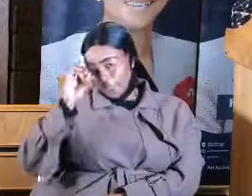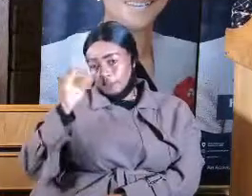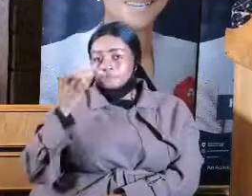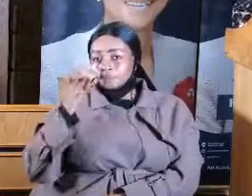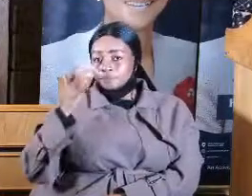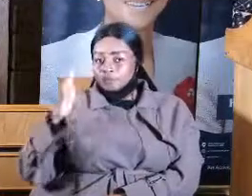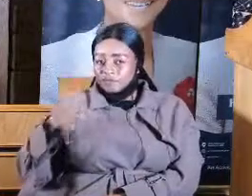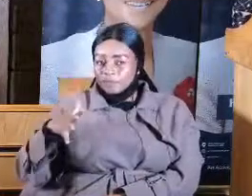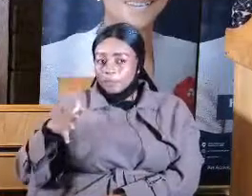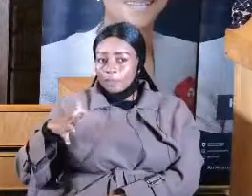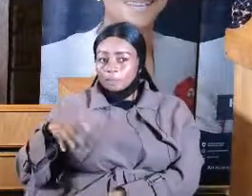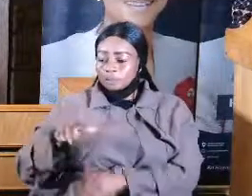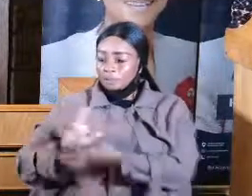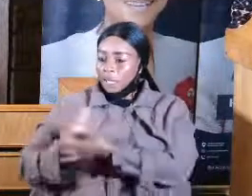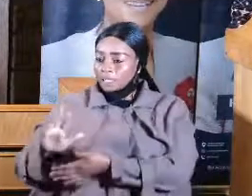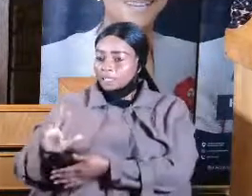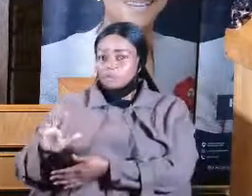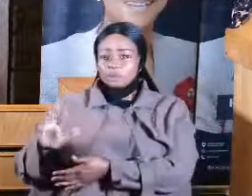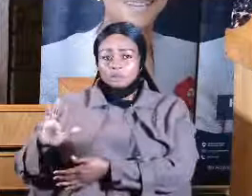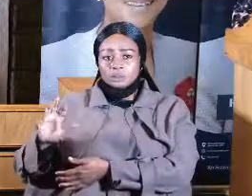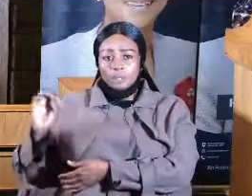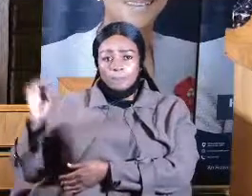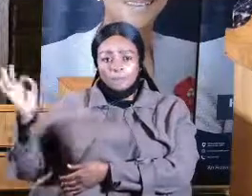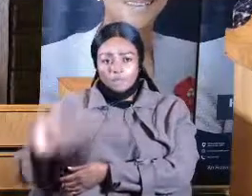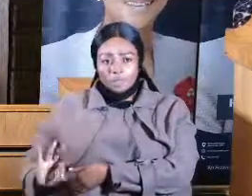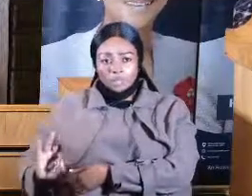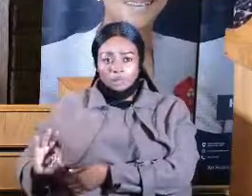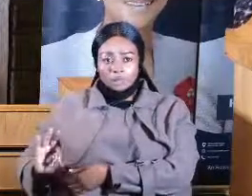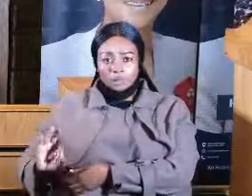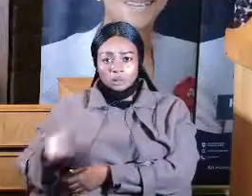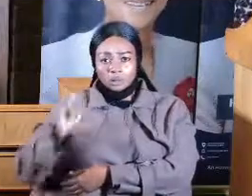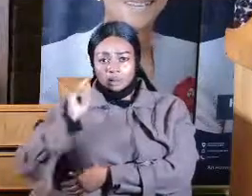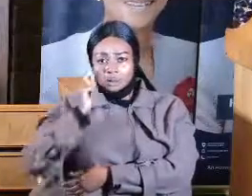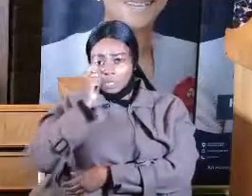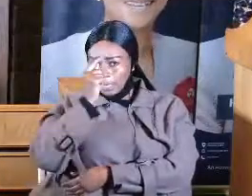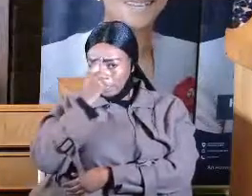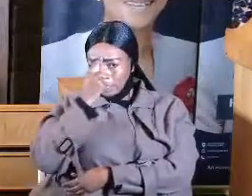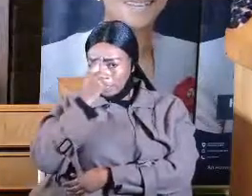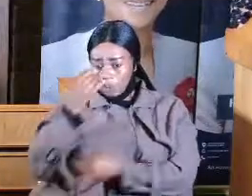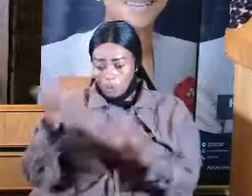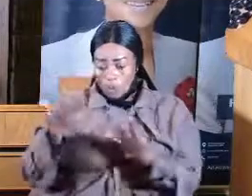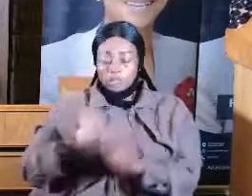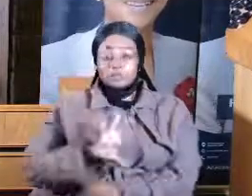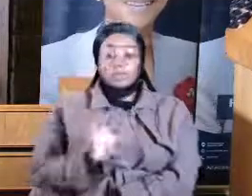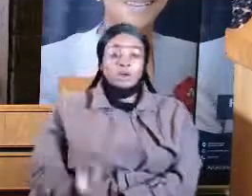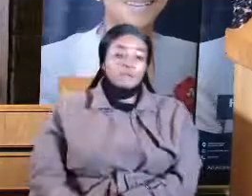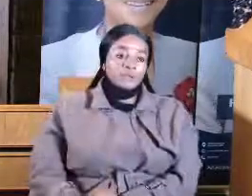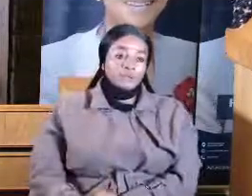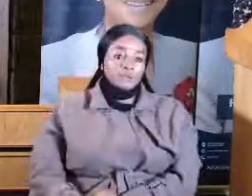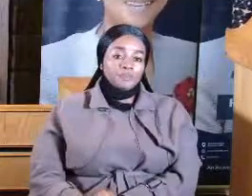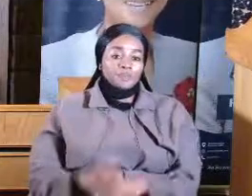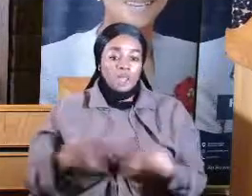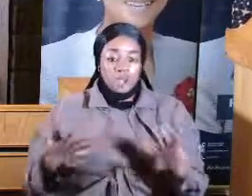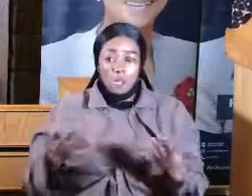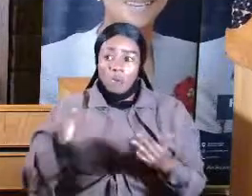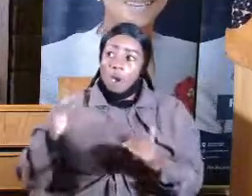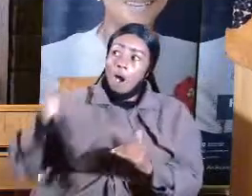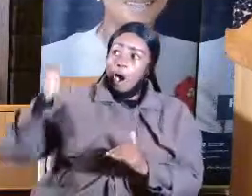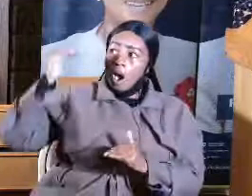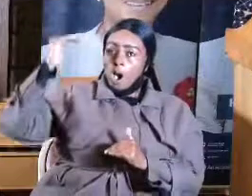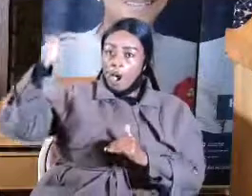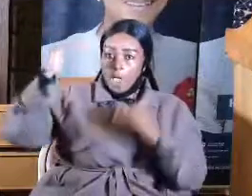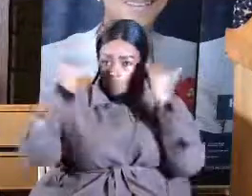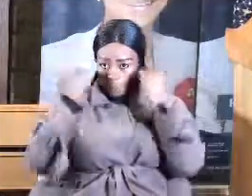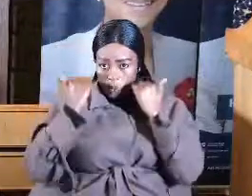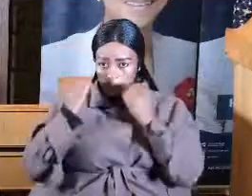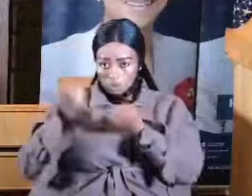female, 19% Indian that are judges in South Africa. Taking it to the highest court of this country, the Constitutional